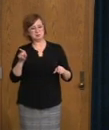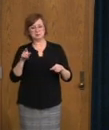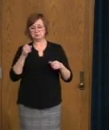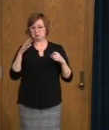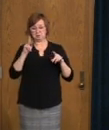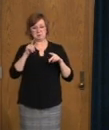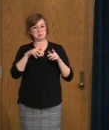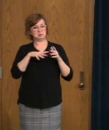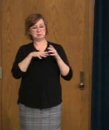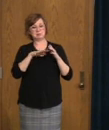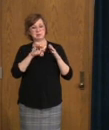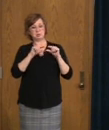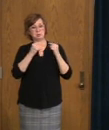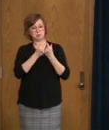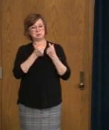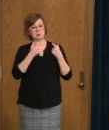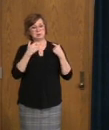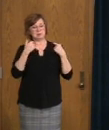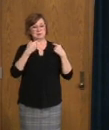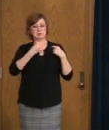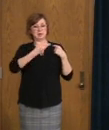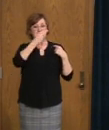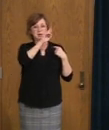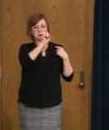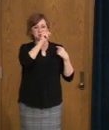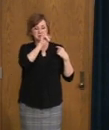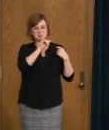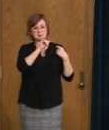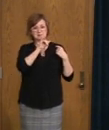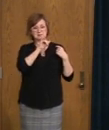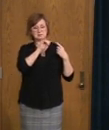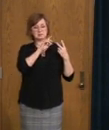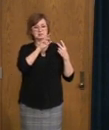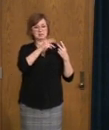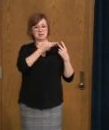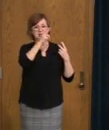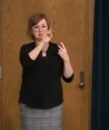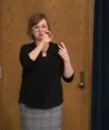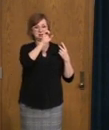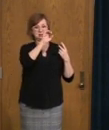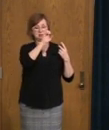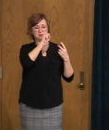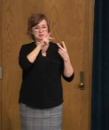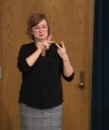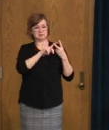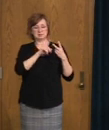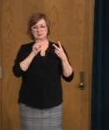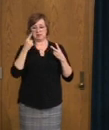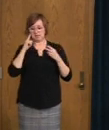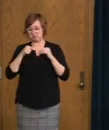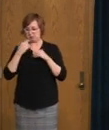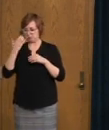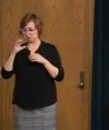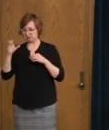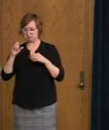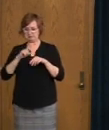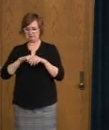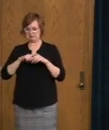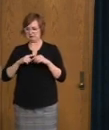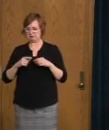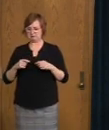getting COVID-19, and we know that there's lives on the line. So please, when you think about what you have to give up this Christmas, think of it as a gift